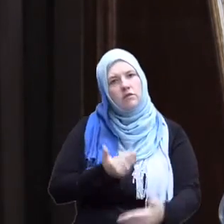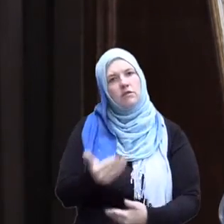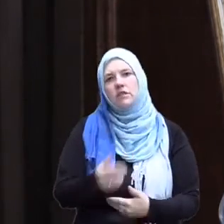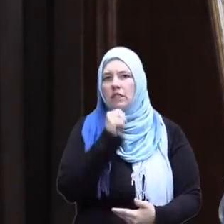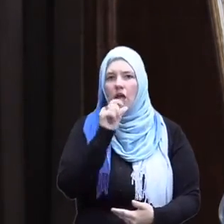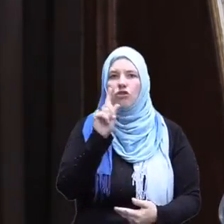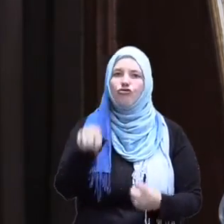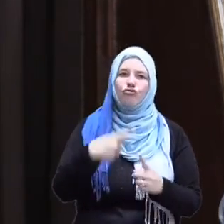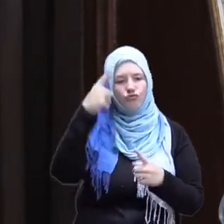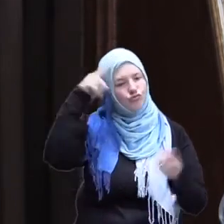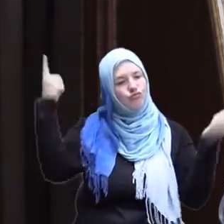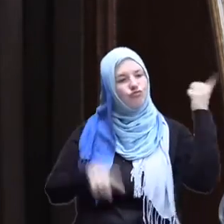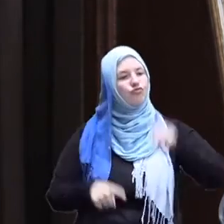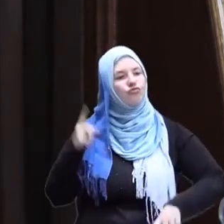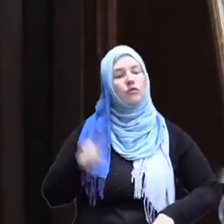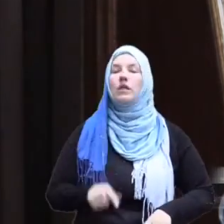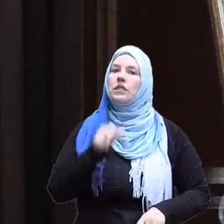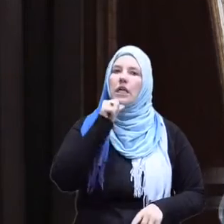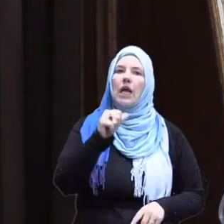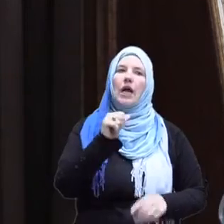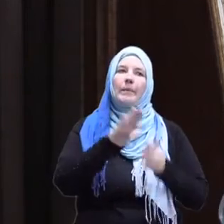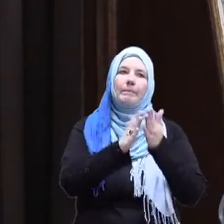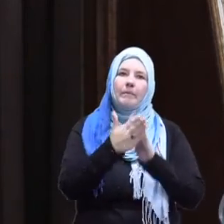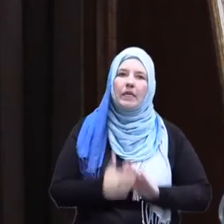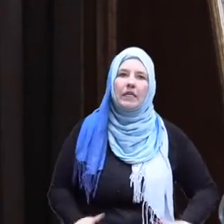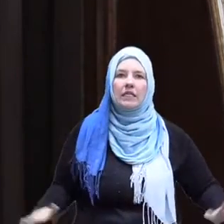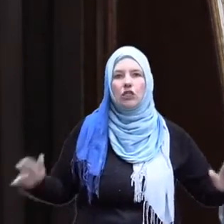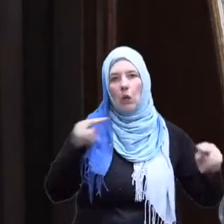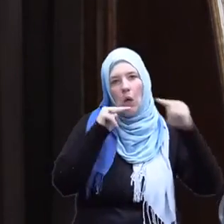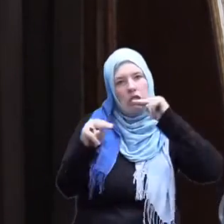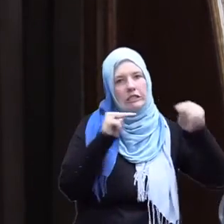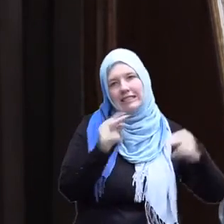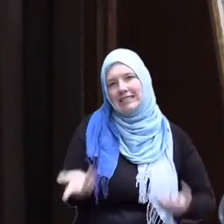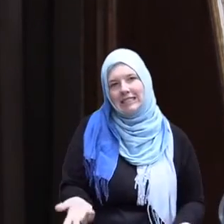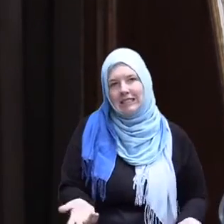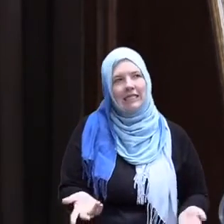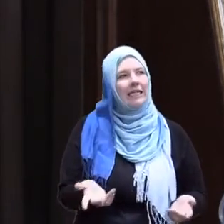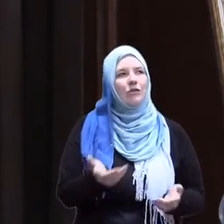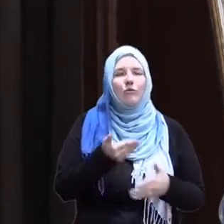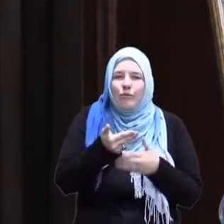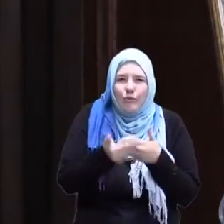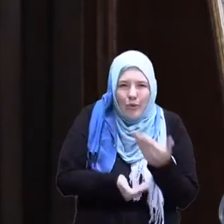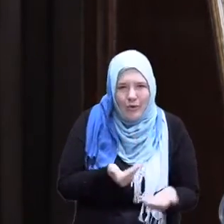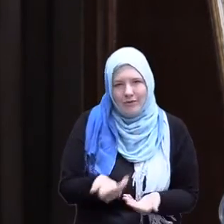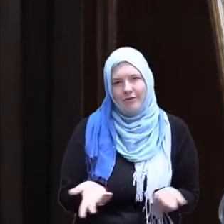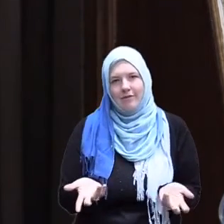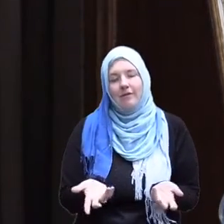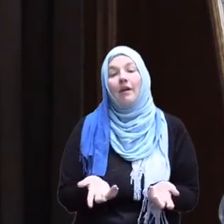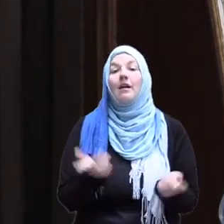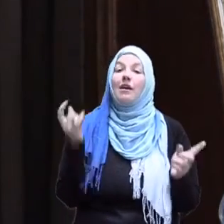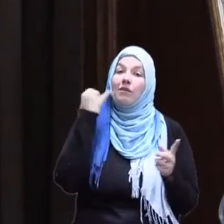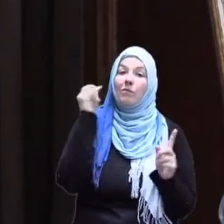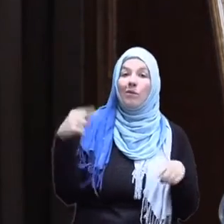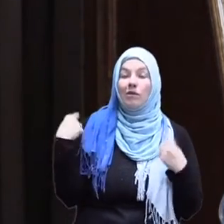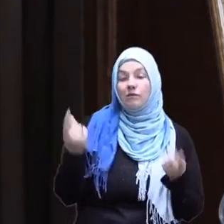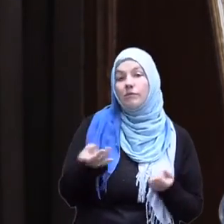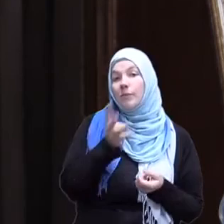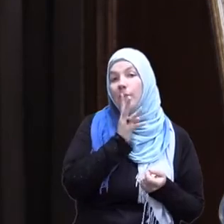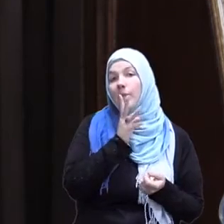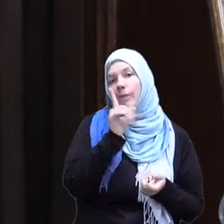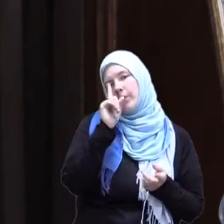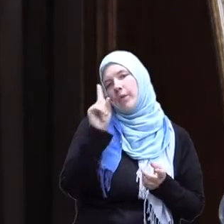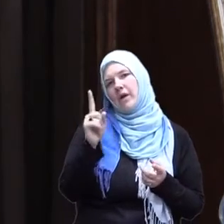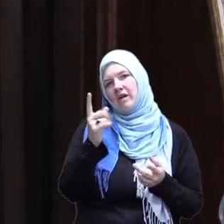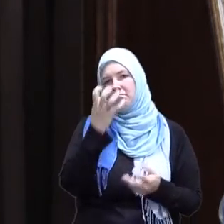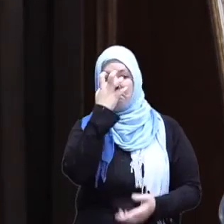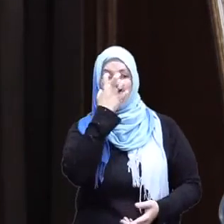a peace agreement, not peace negotiation. It's a process. And so long as we are talking, and when we're angry, we're not going to